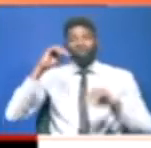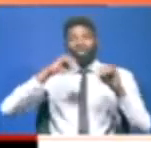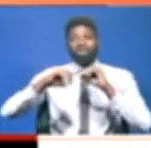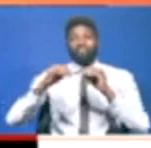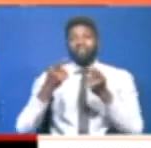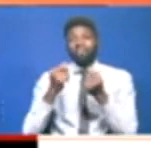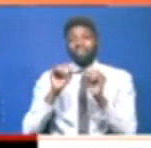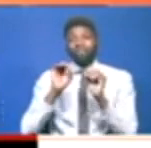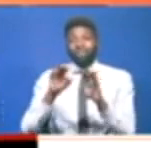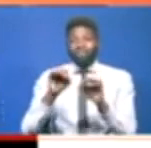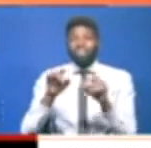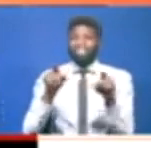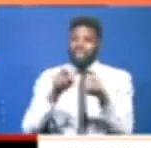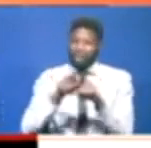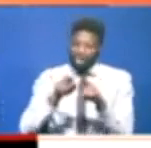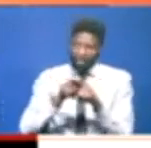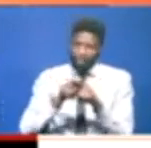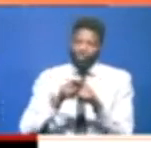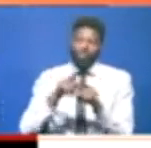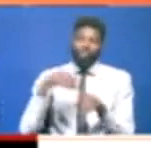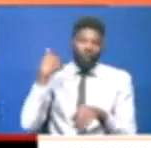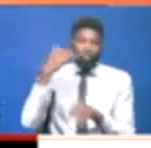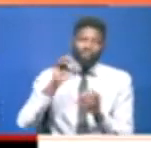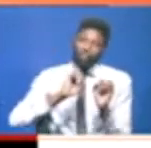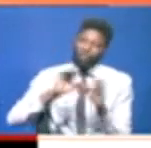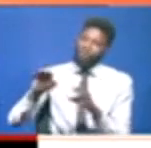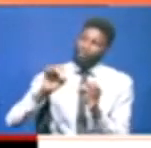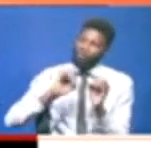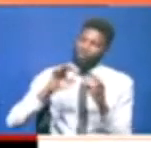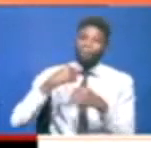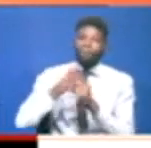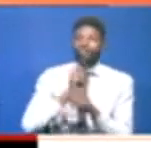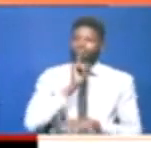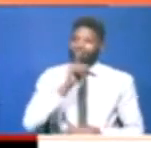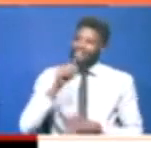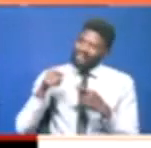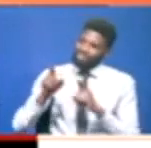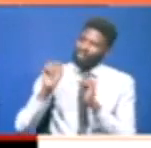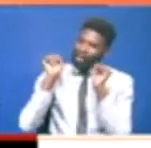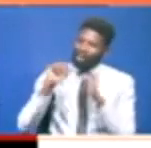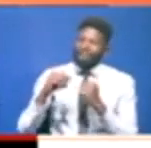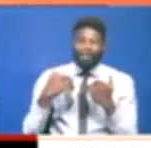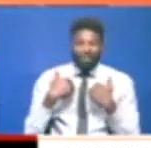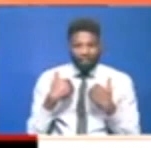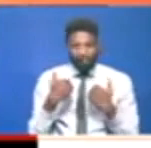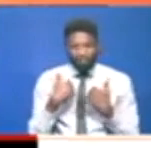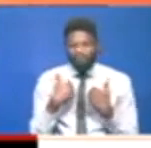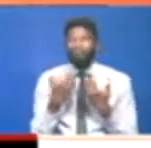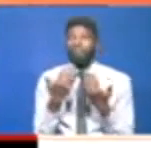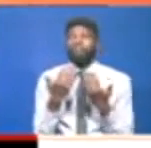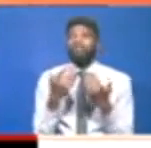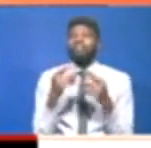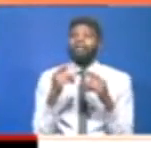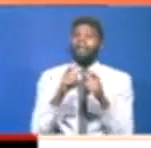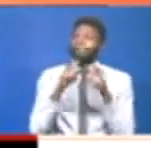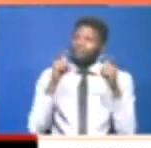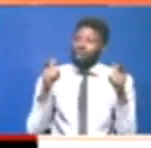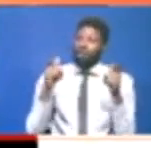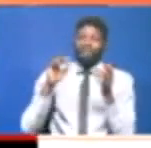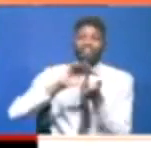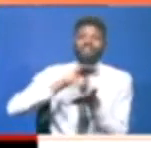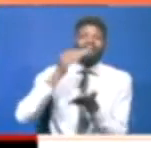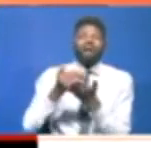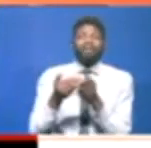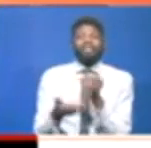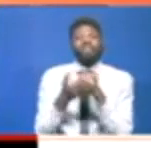is constantly submitted to ensure that they're able now to have a wider, or I can say that, a fund that will enable them now